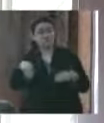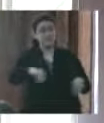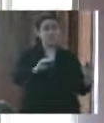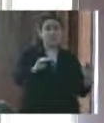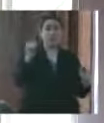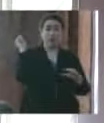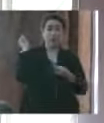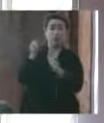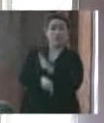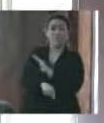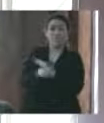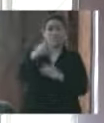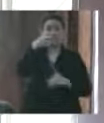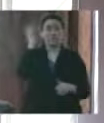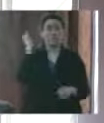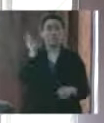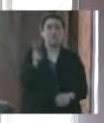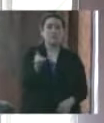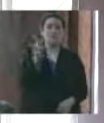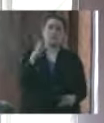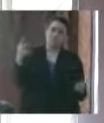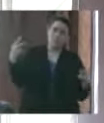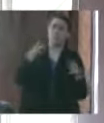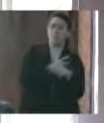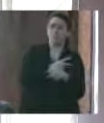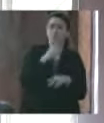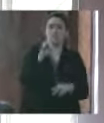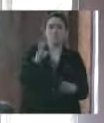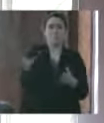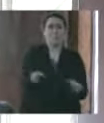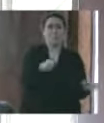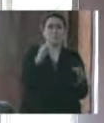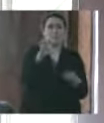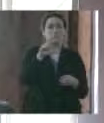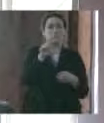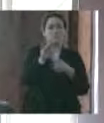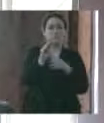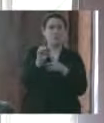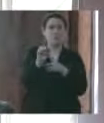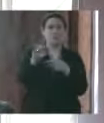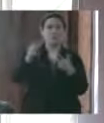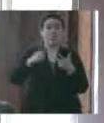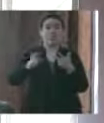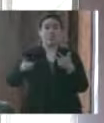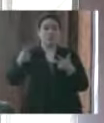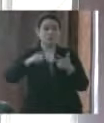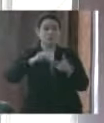third largest form of organized crime after the arms and the drugs trade. So we have to